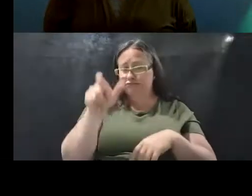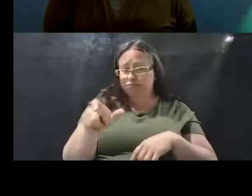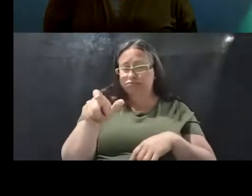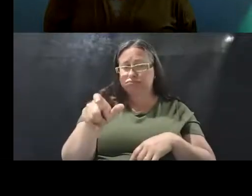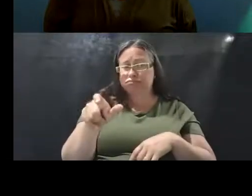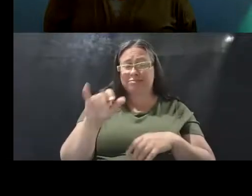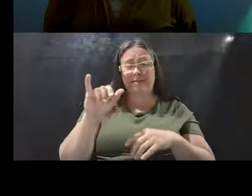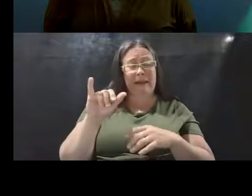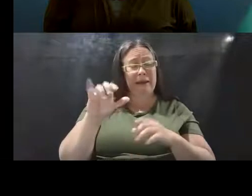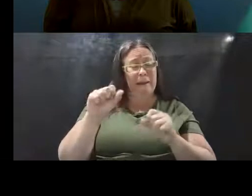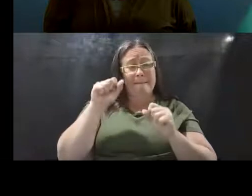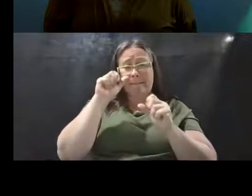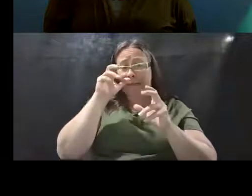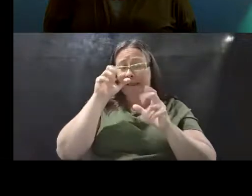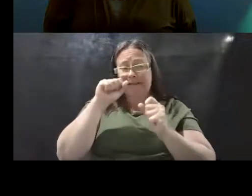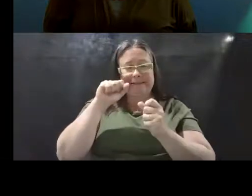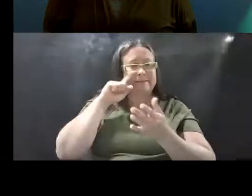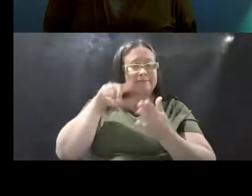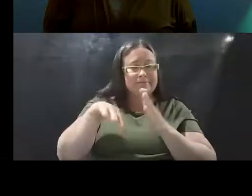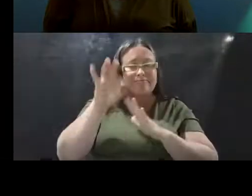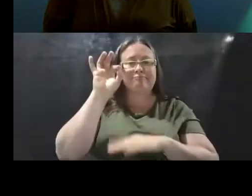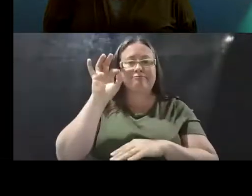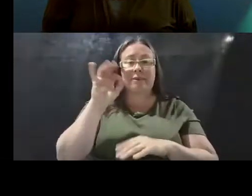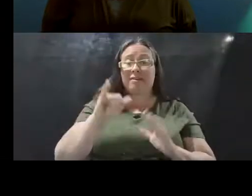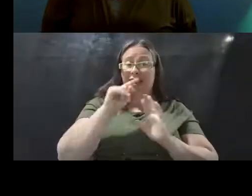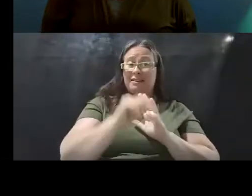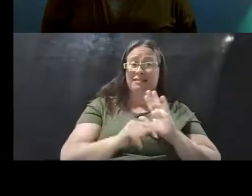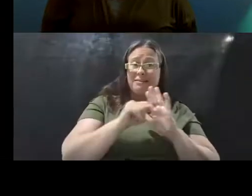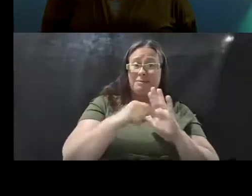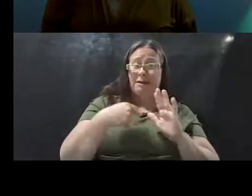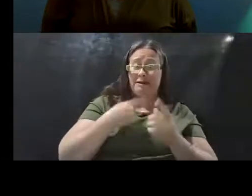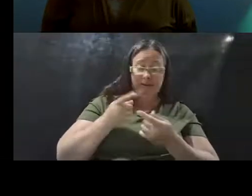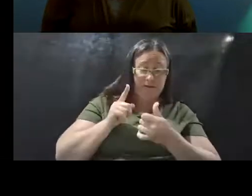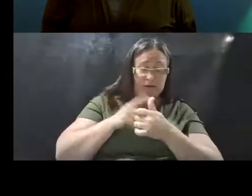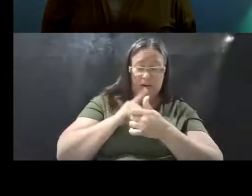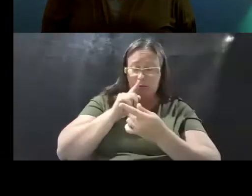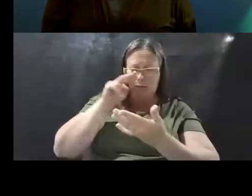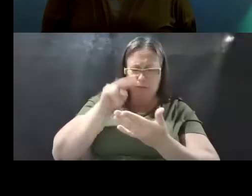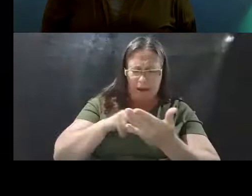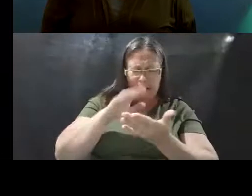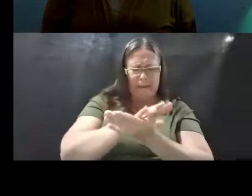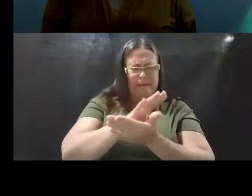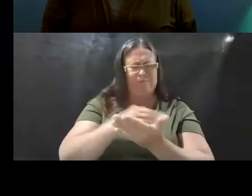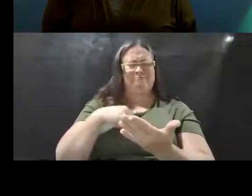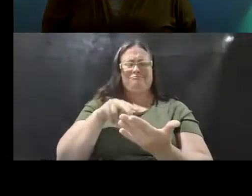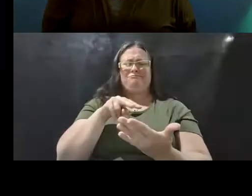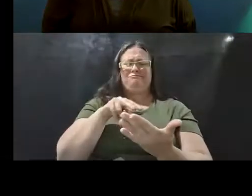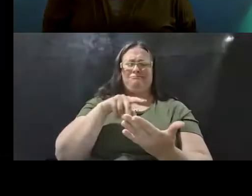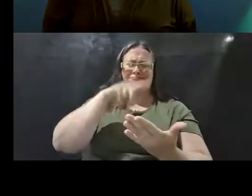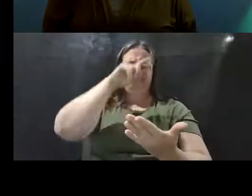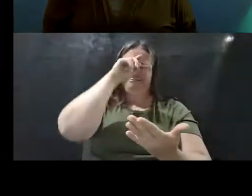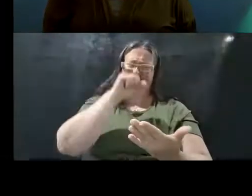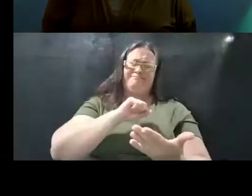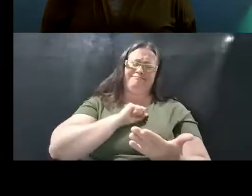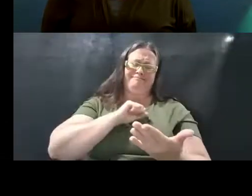amazing discovery. I mean, at the time, I must admit, when I first read that paper, I thought there's no way you can do